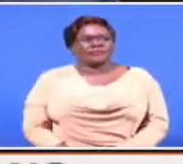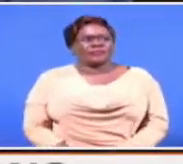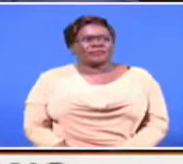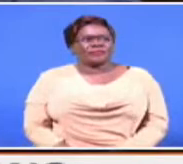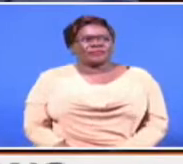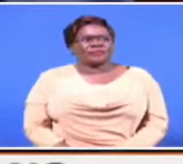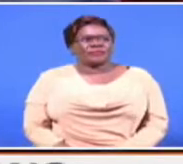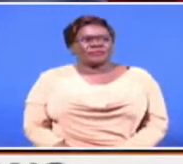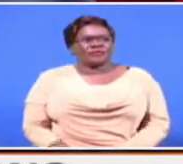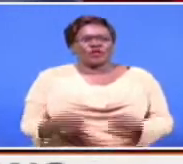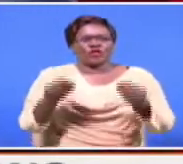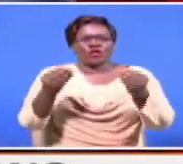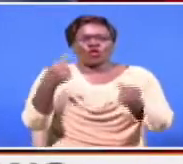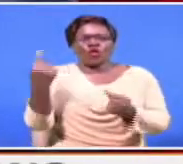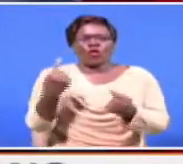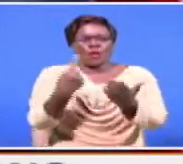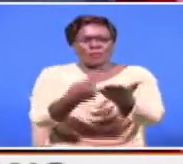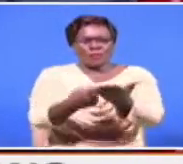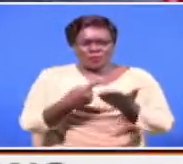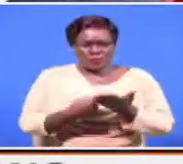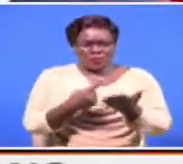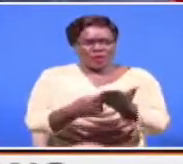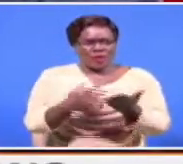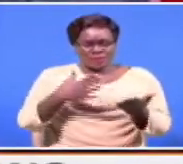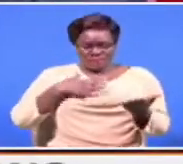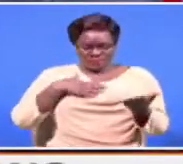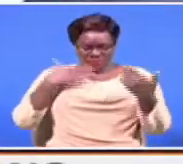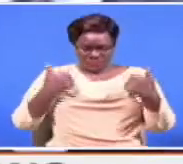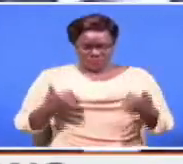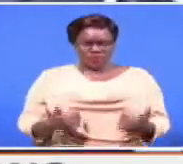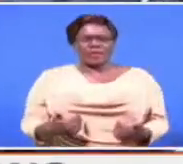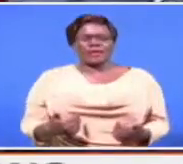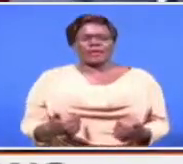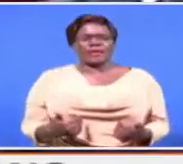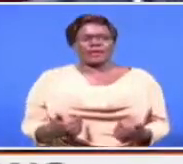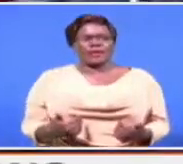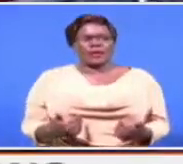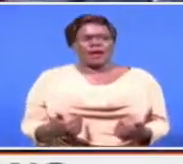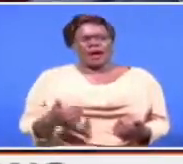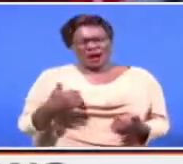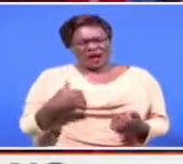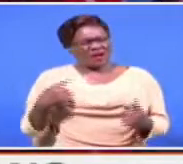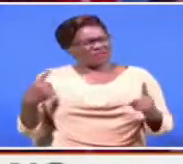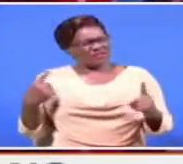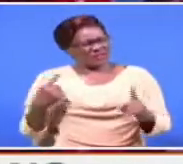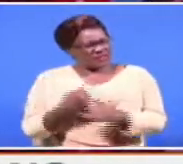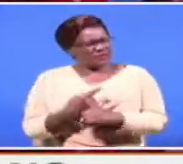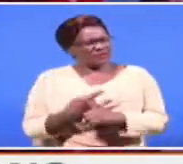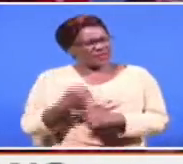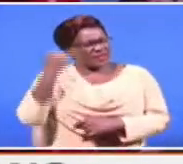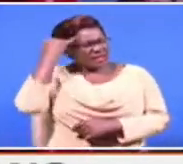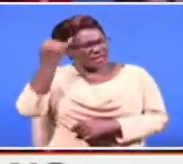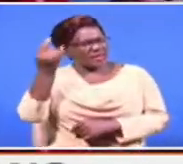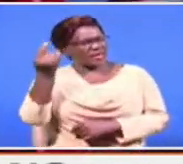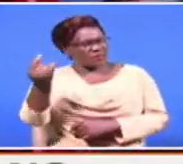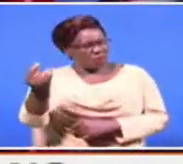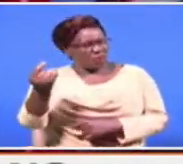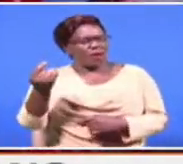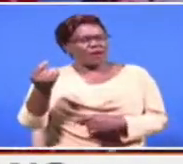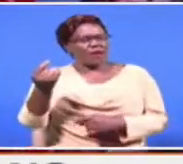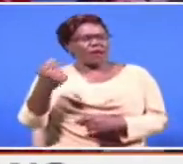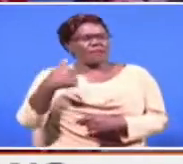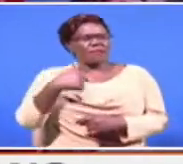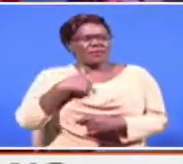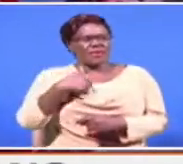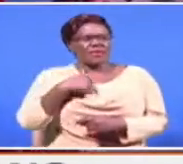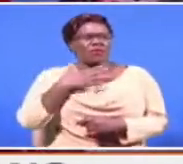be solved through dialogue, and for me, I may have a little bit of deviation because I